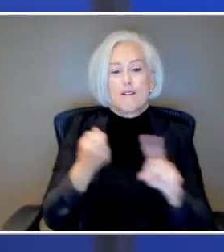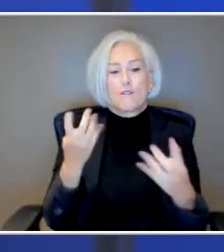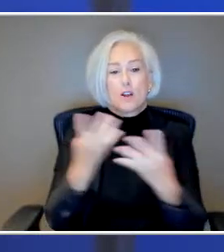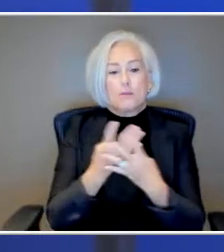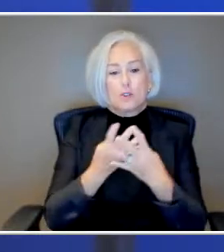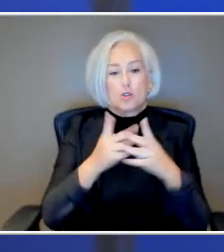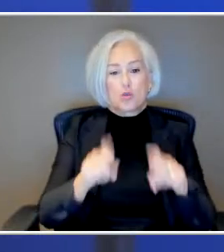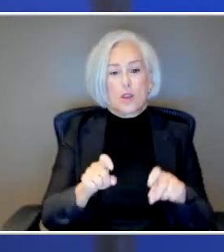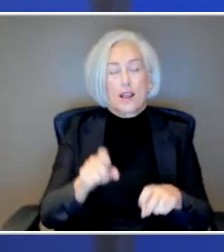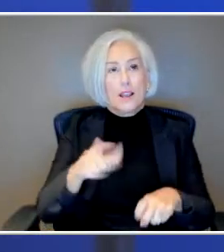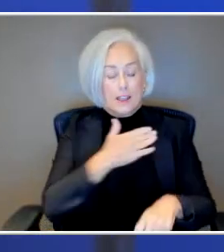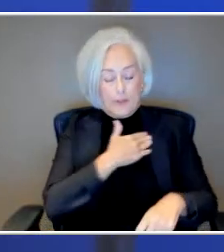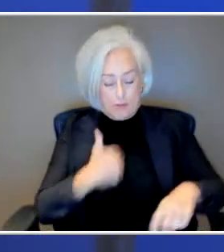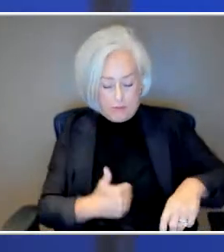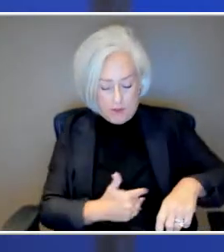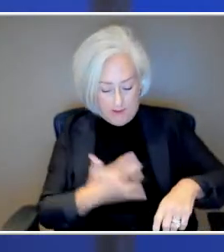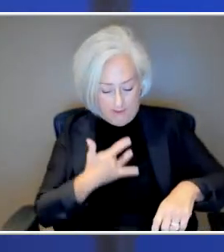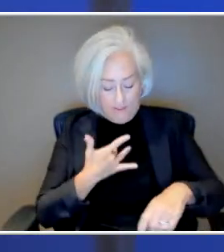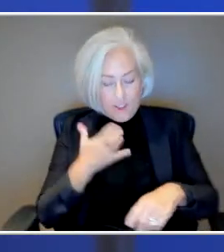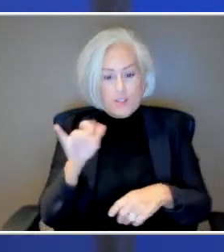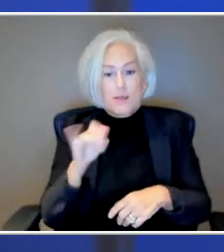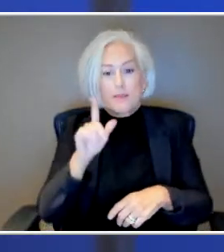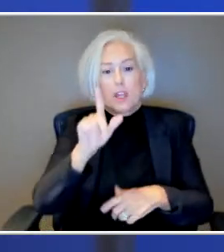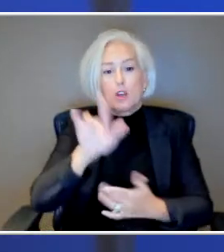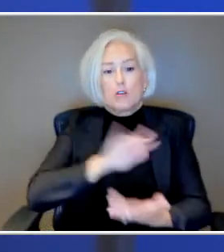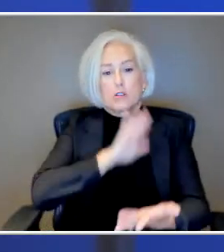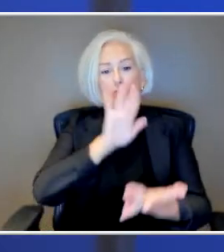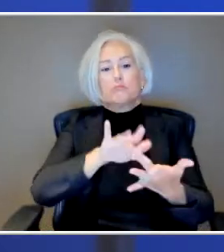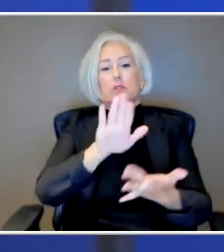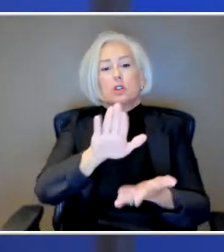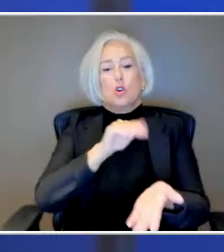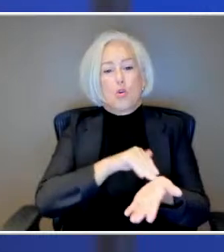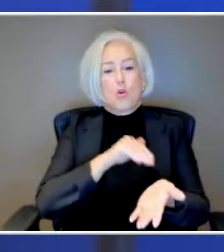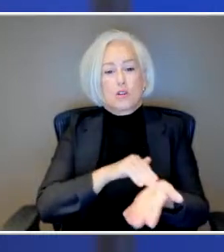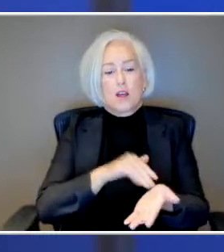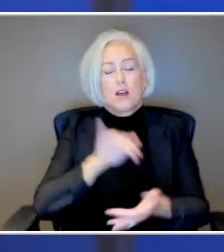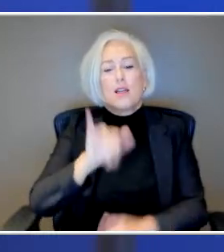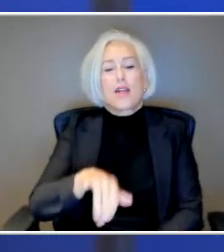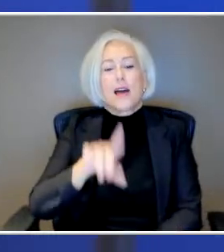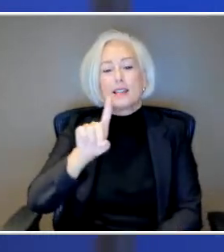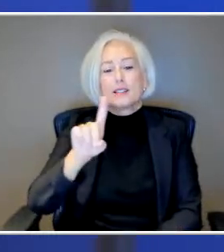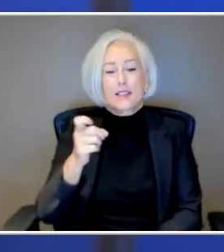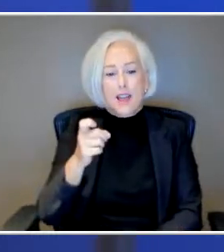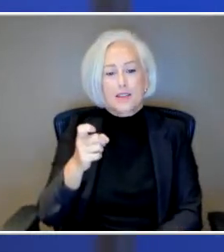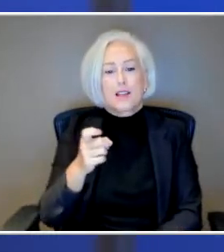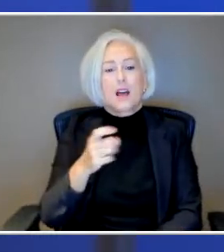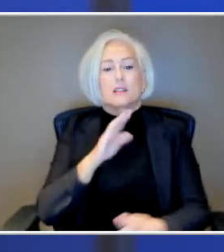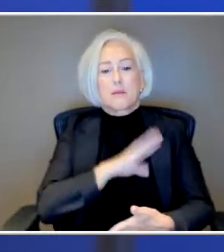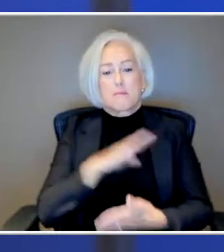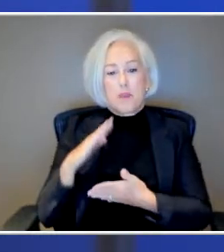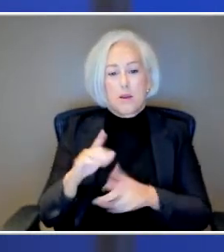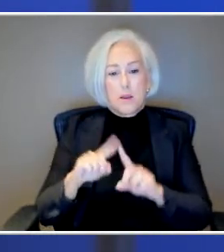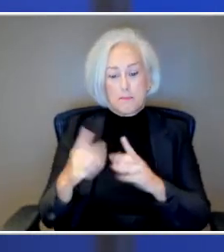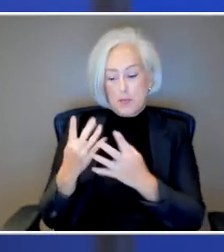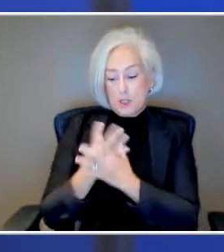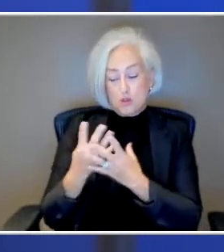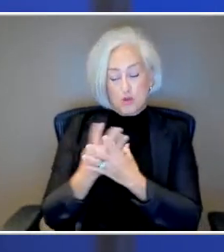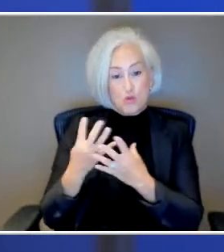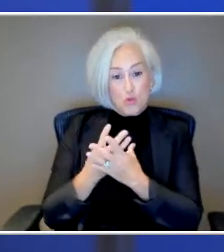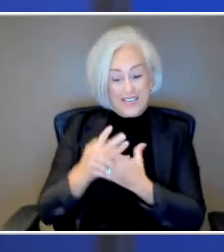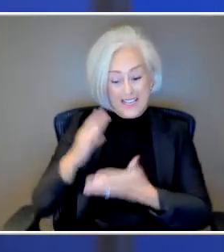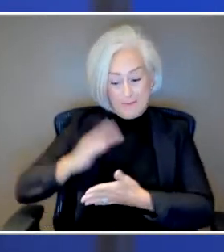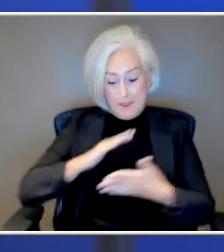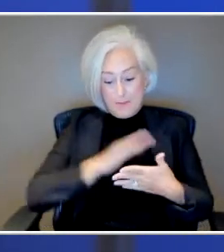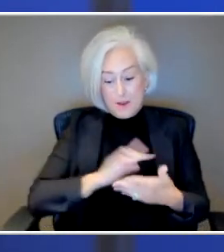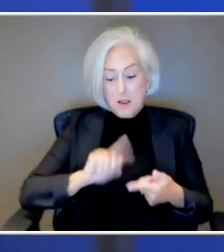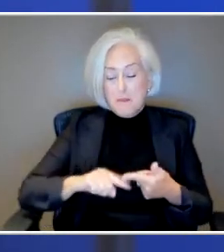something, you should be following up with your provider, but that's a diagnostic workup, a diagnostic mammogram. Screening mammogram is just when you're coming in for that quick